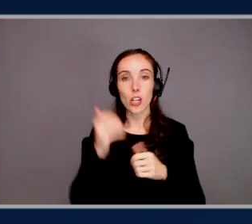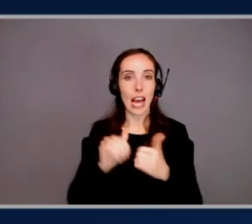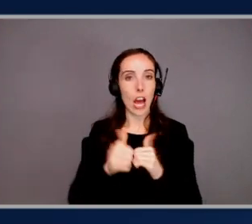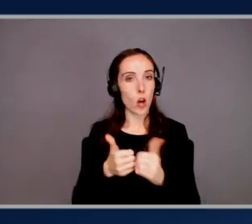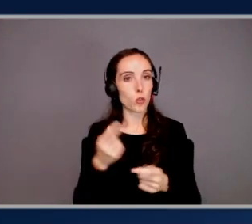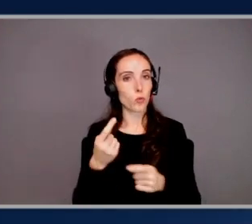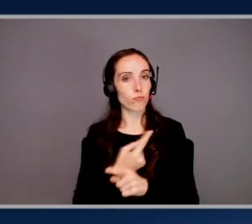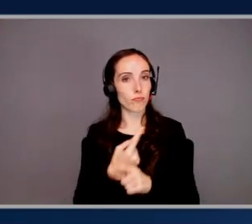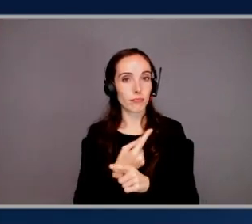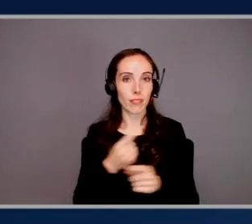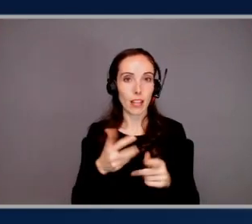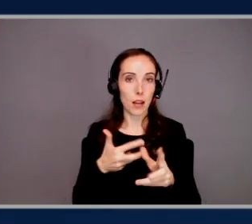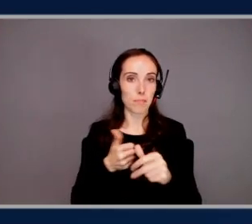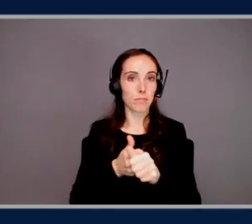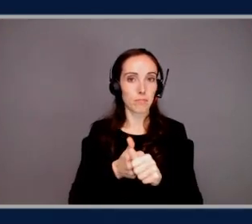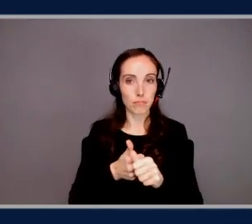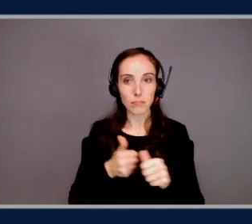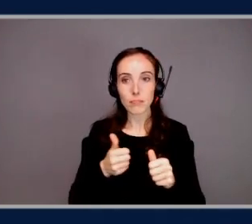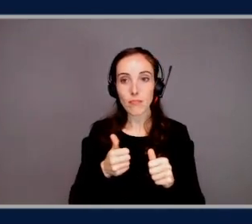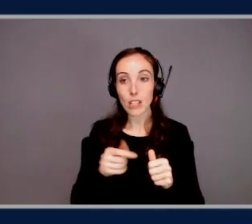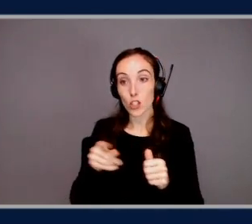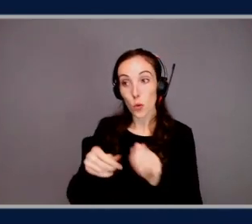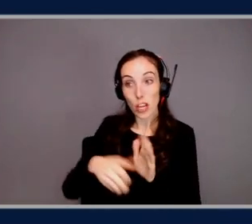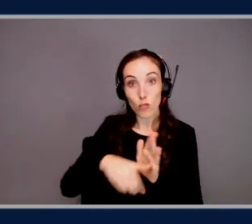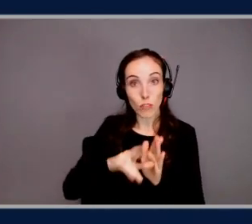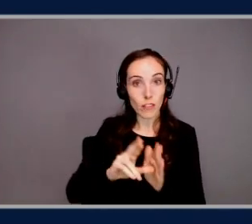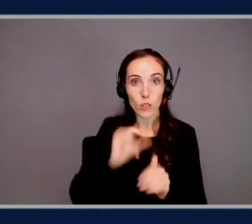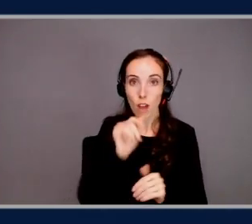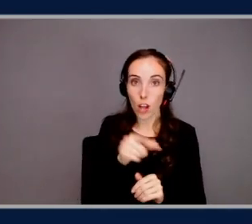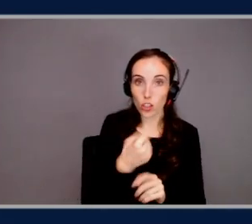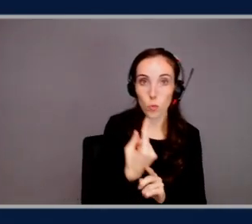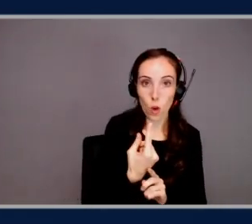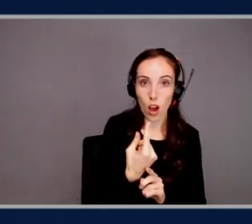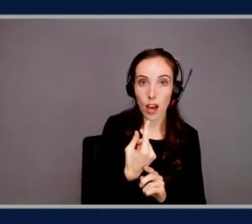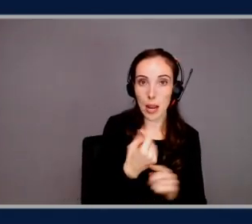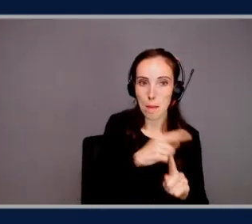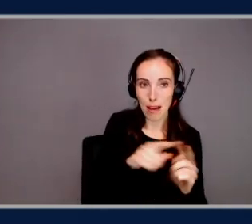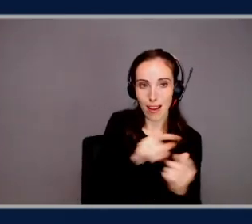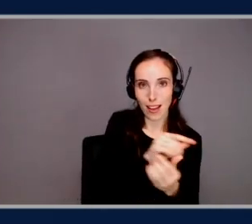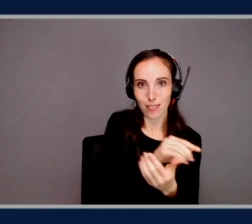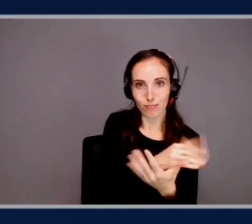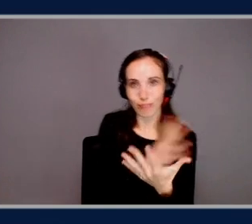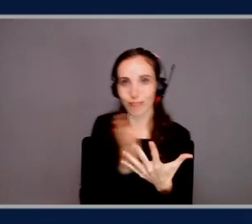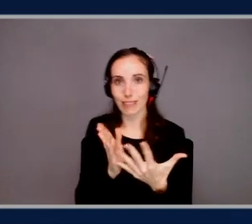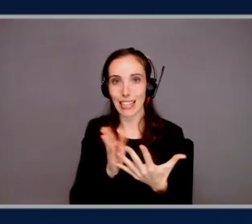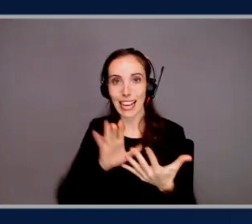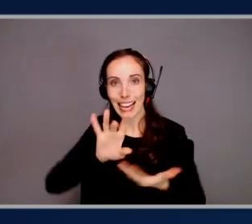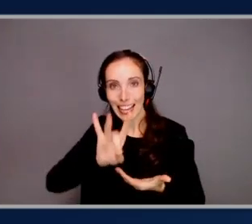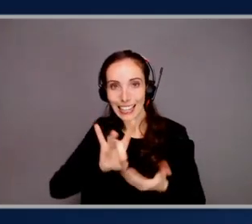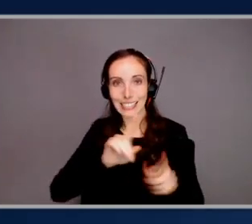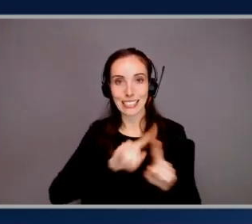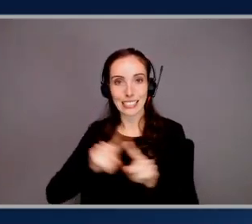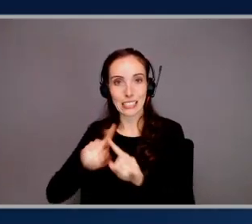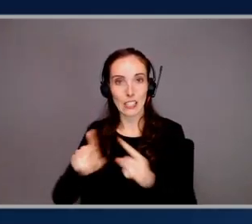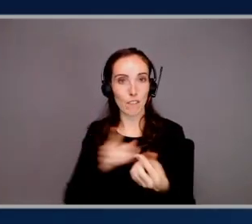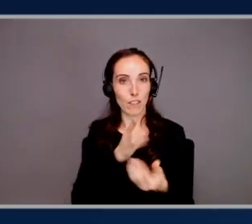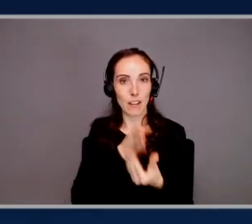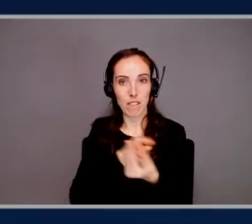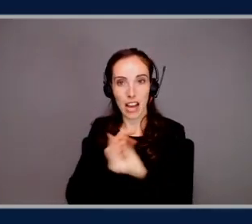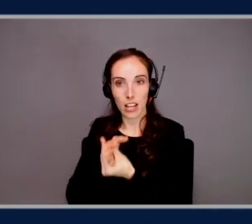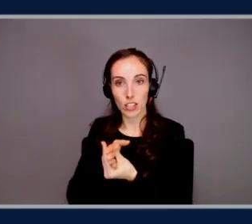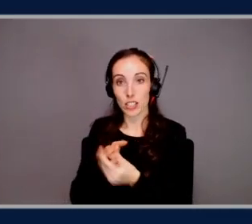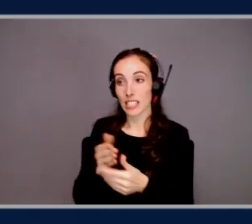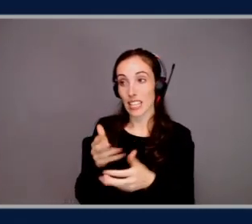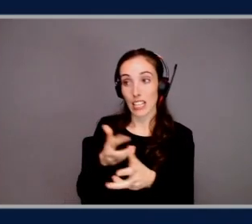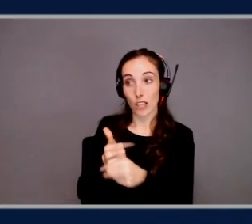here you can see it reviewed not just one file that was currently open, but 8 different files. It created a new file. It changed 5 files. And